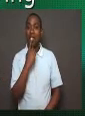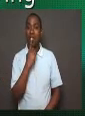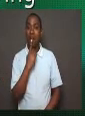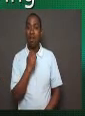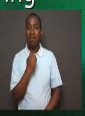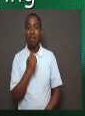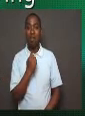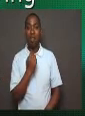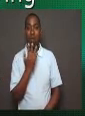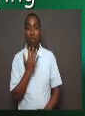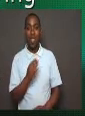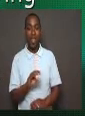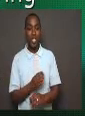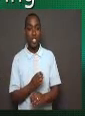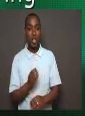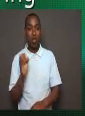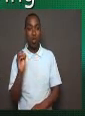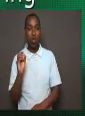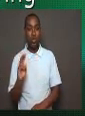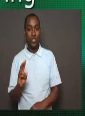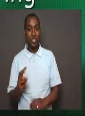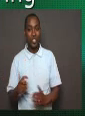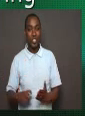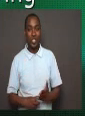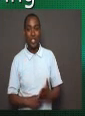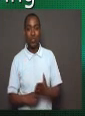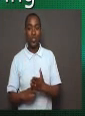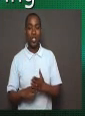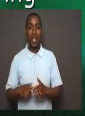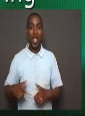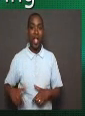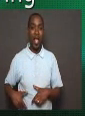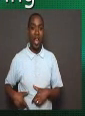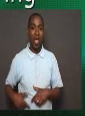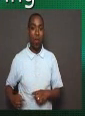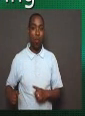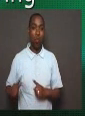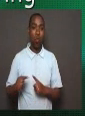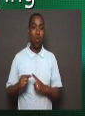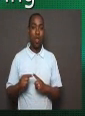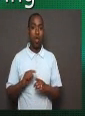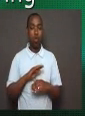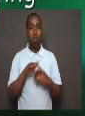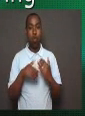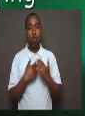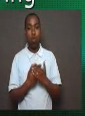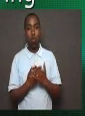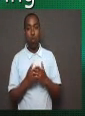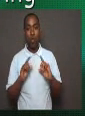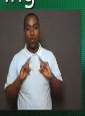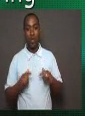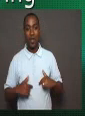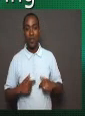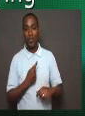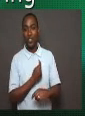Red blood cells transport oxygen from the lungs to all of the living